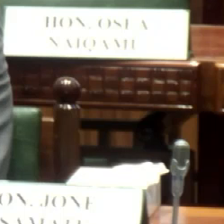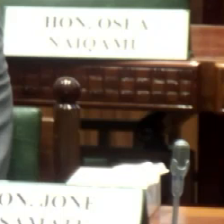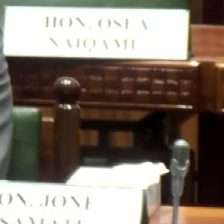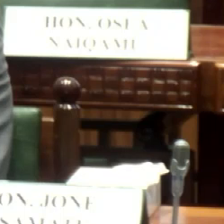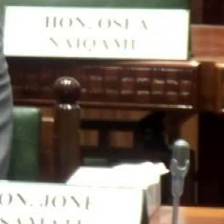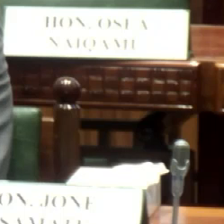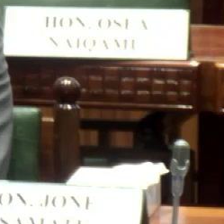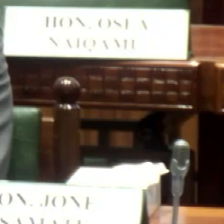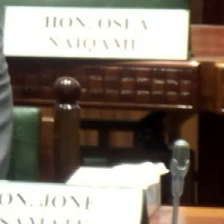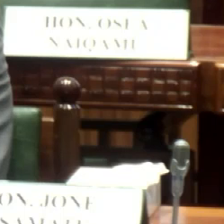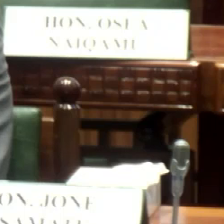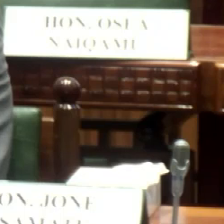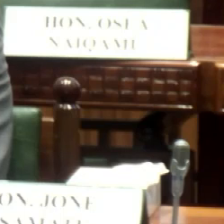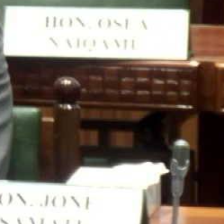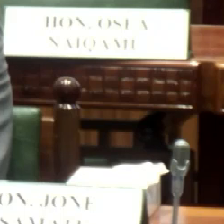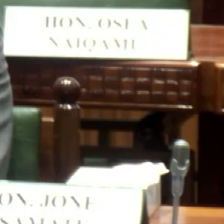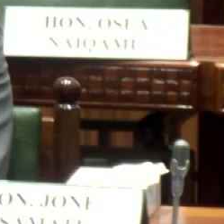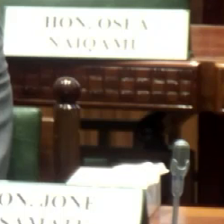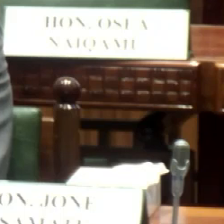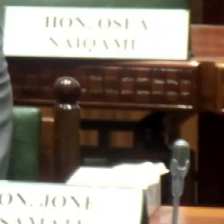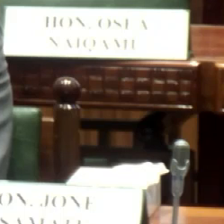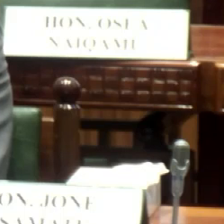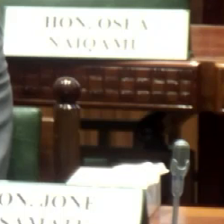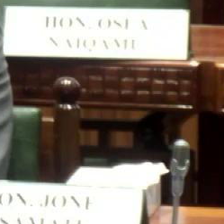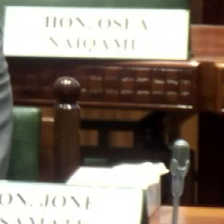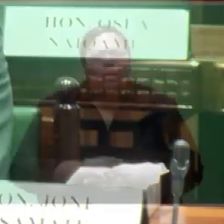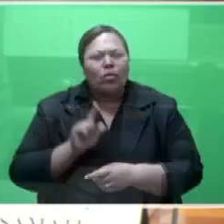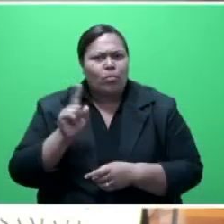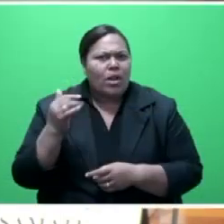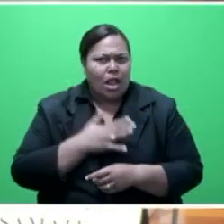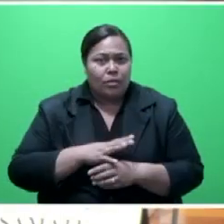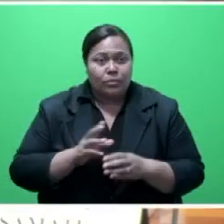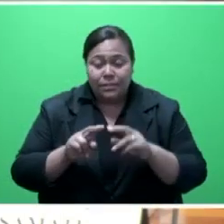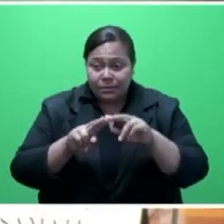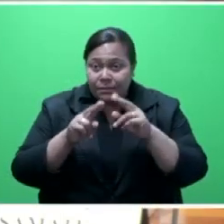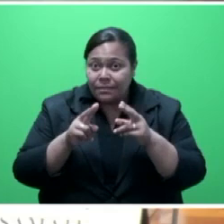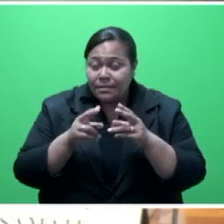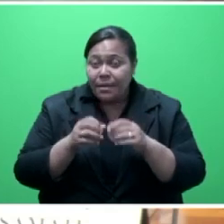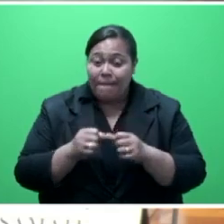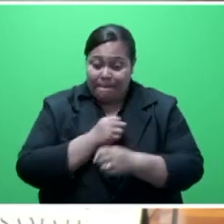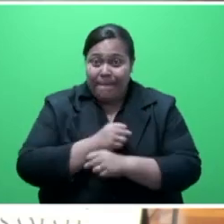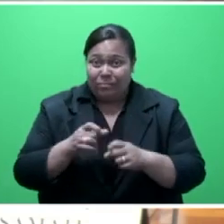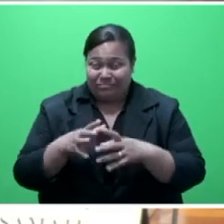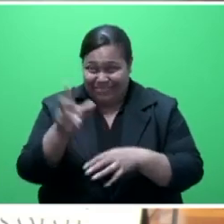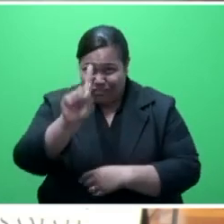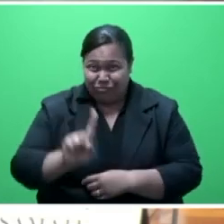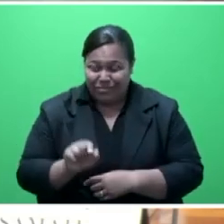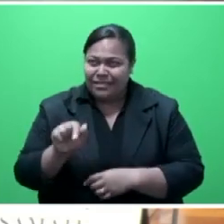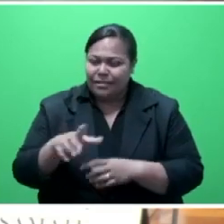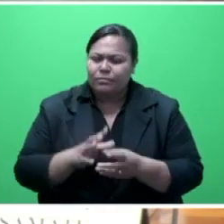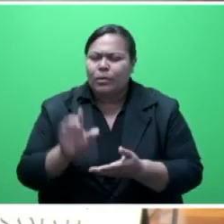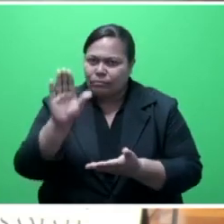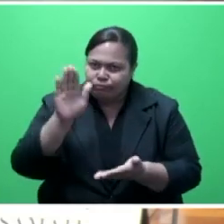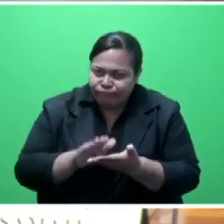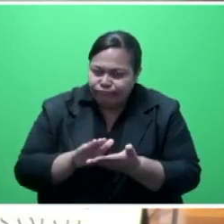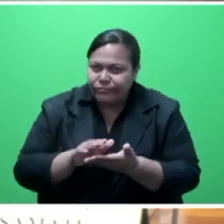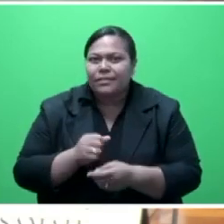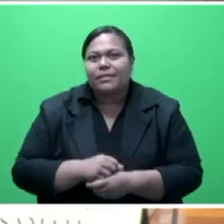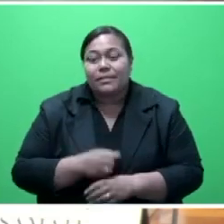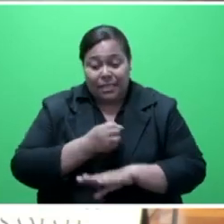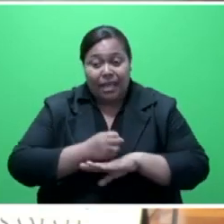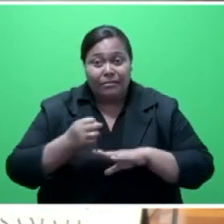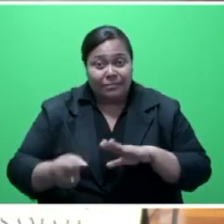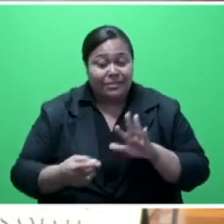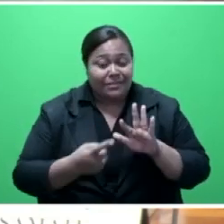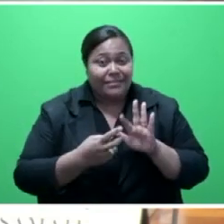Limited, the first 100 units of power will continue to be discounted through 31 March of next year, with government and EFL each